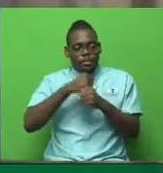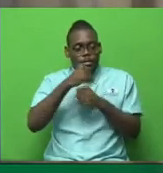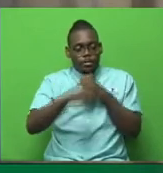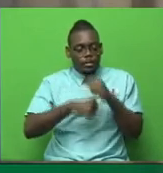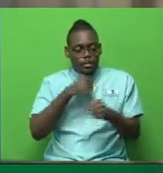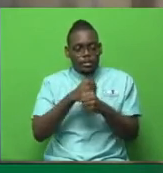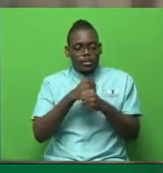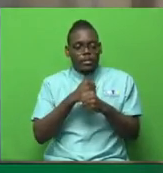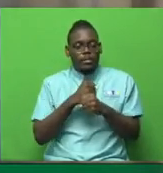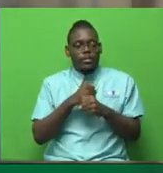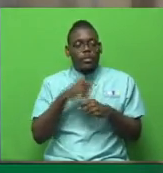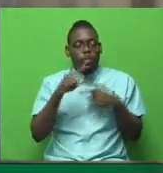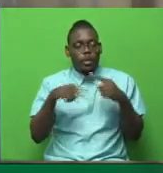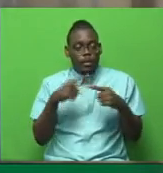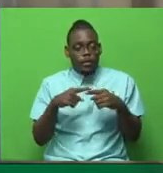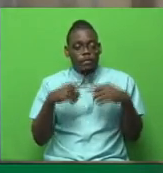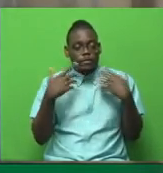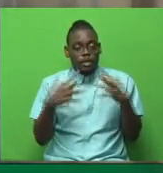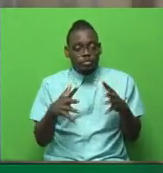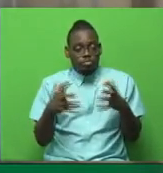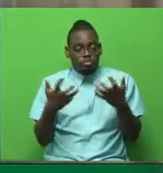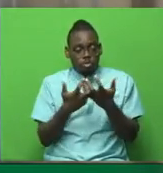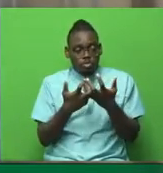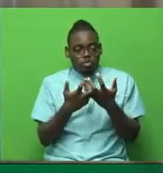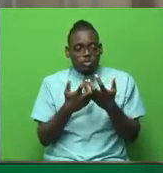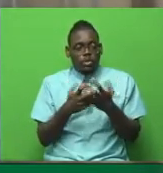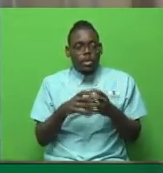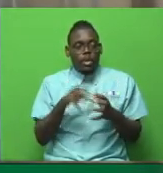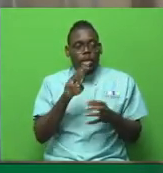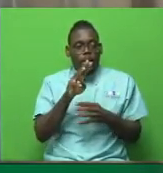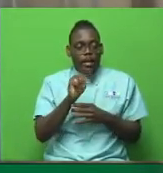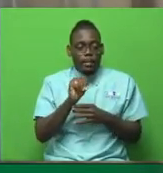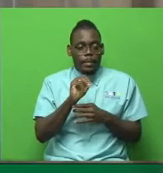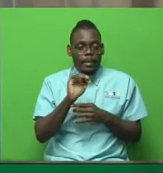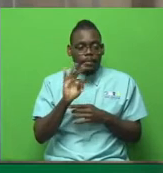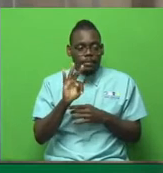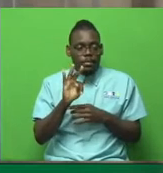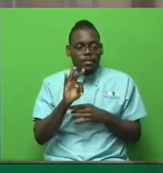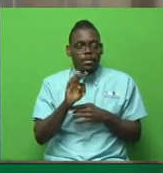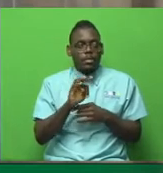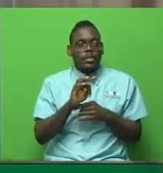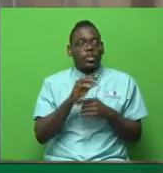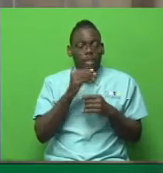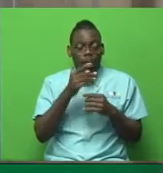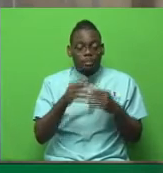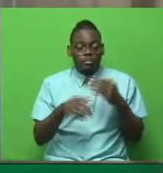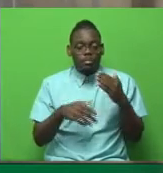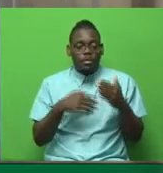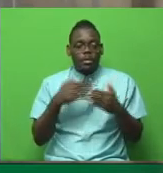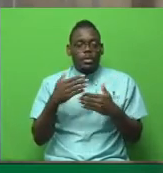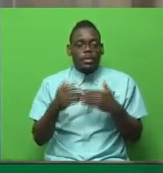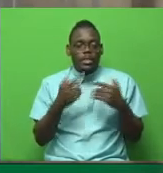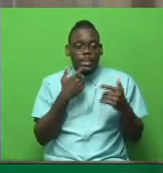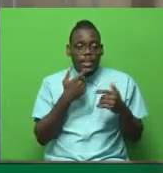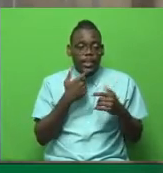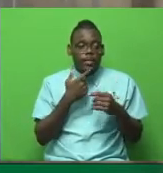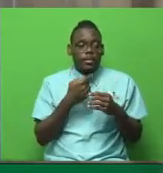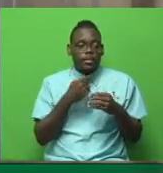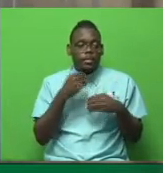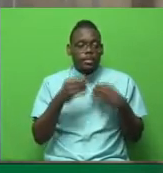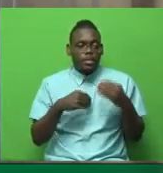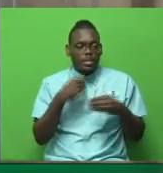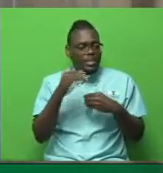that coincides it was the IMF projection is saying and what is central bank statistics are showing that there is going to be a